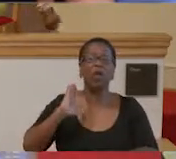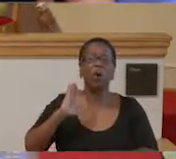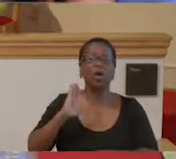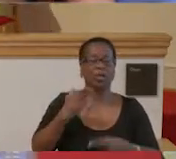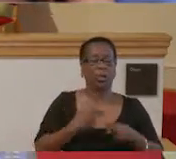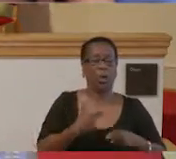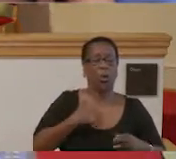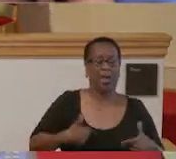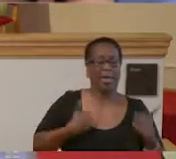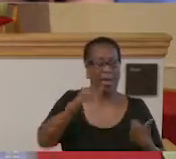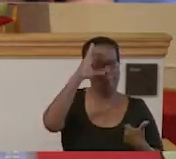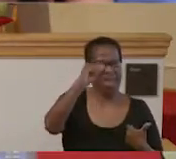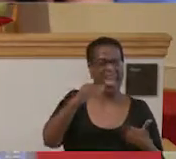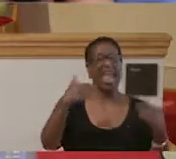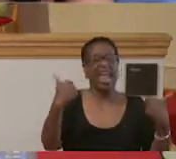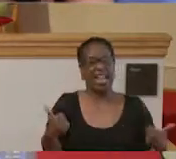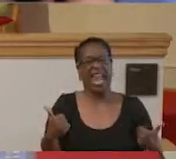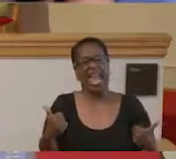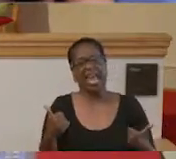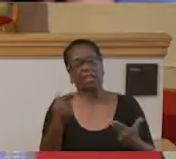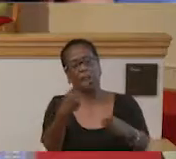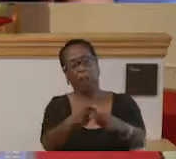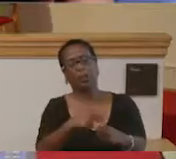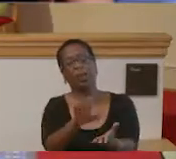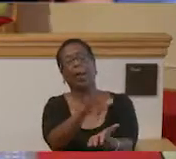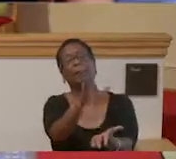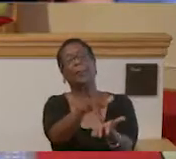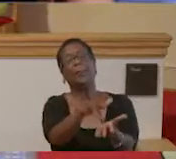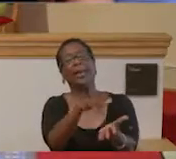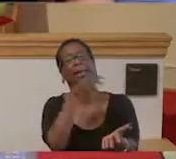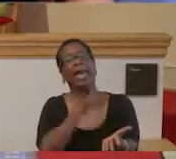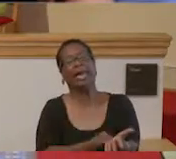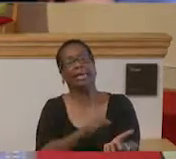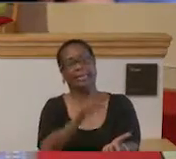man. Now she calls me middle-aged man.